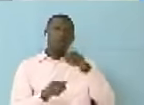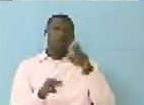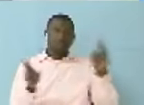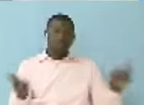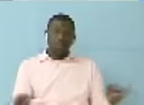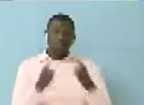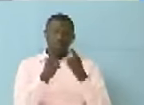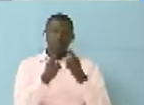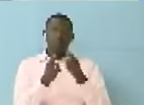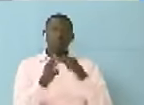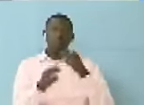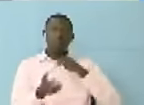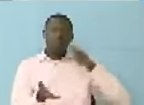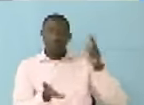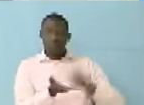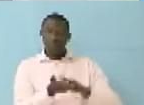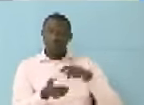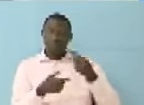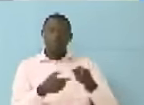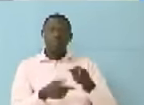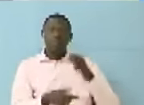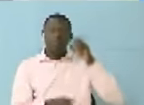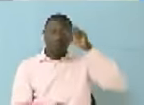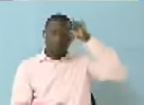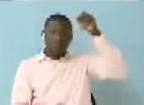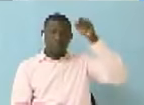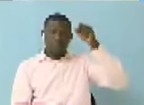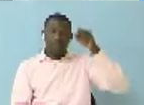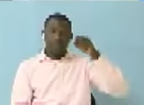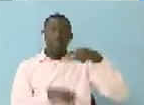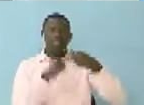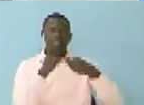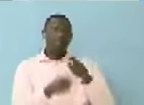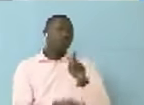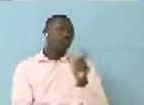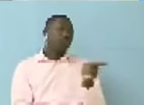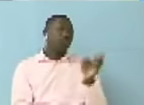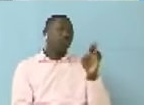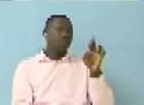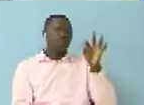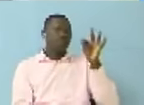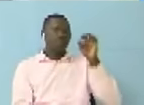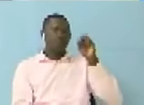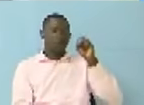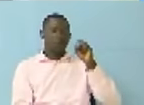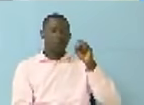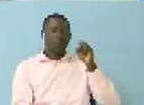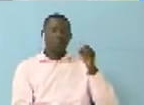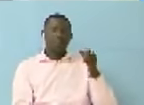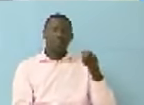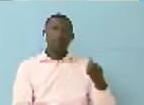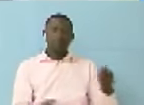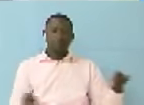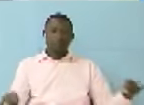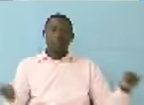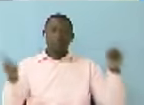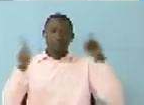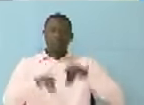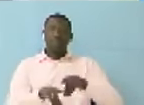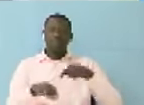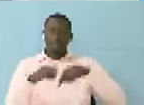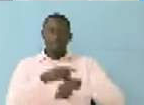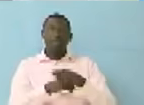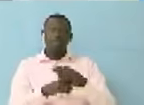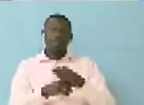the president, GRTS participated in this process. Biringale ya marodi president fana narna kamudi GRTS narna world pour